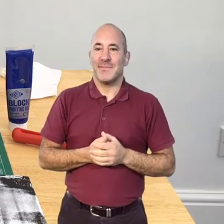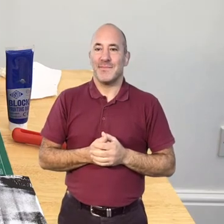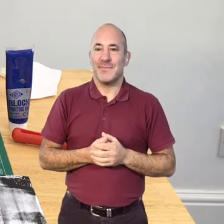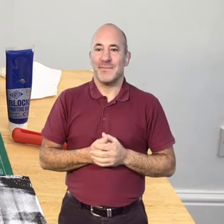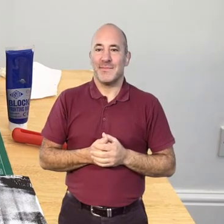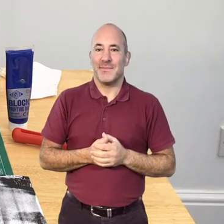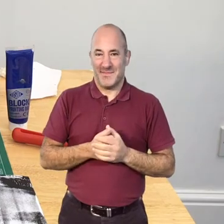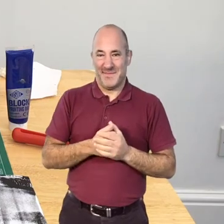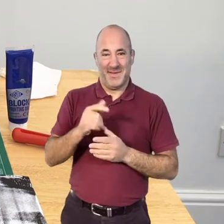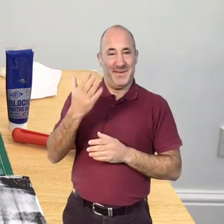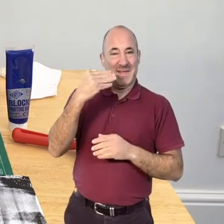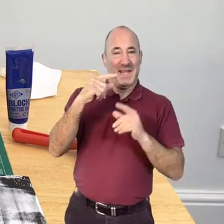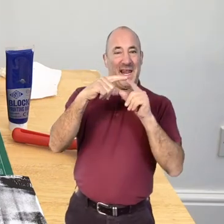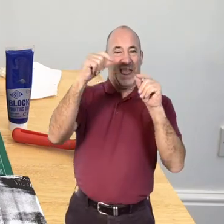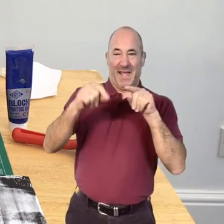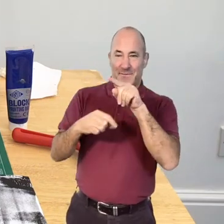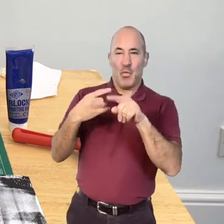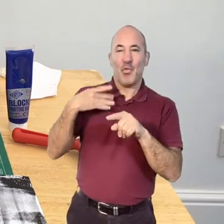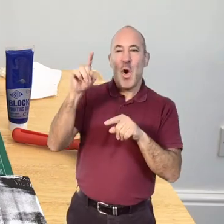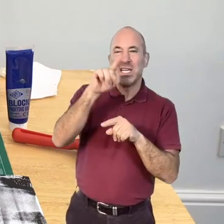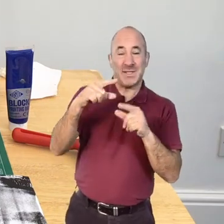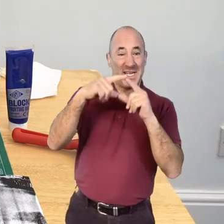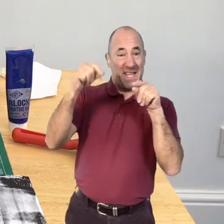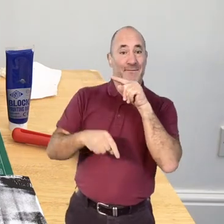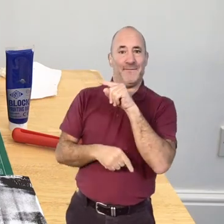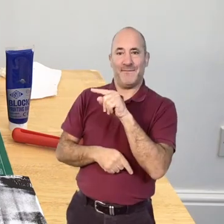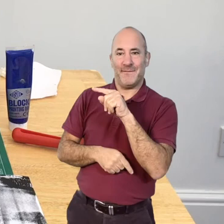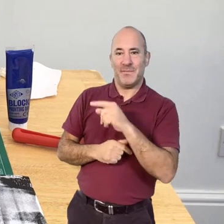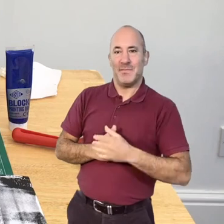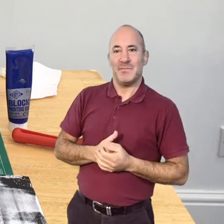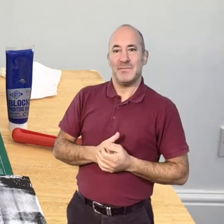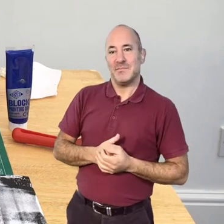this was the leaf originally, this space here, this big white space.